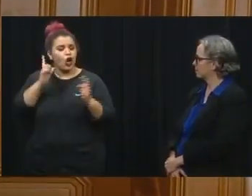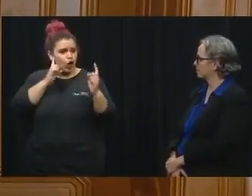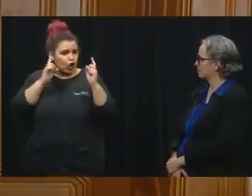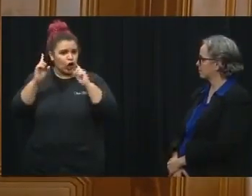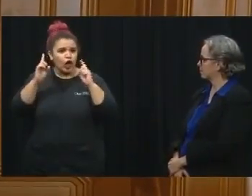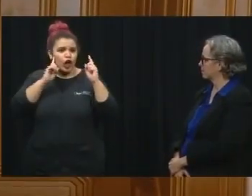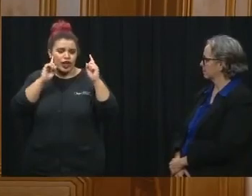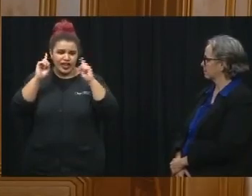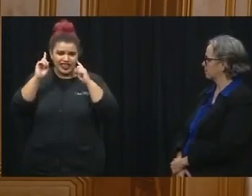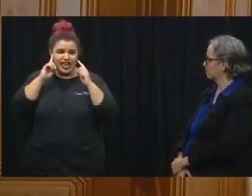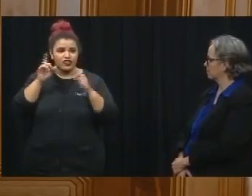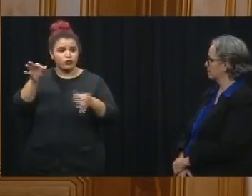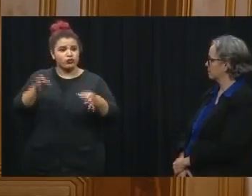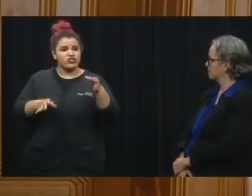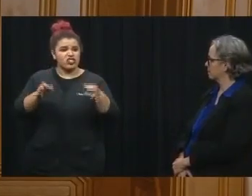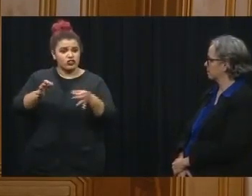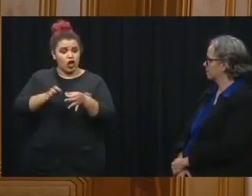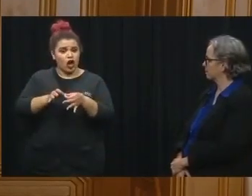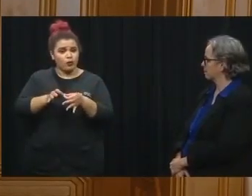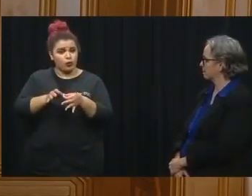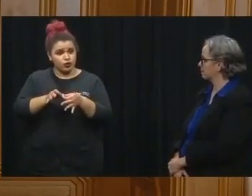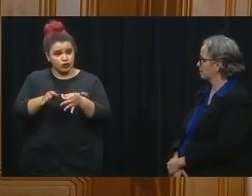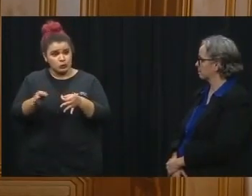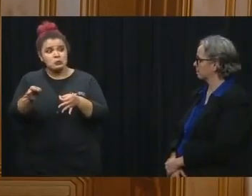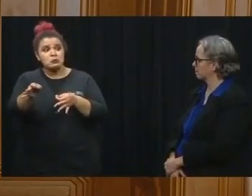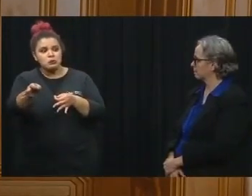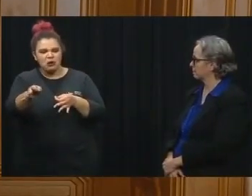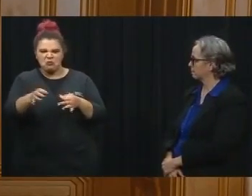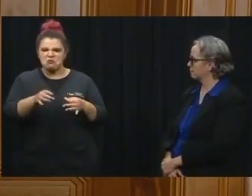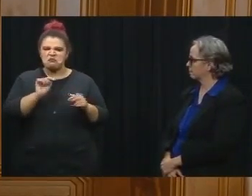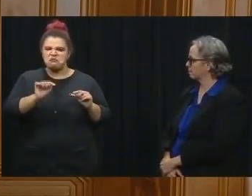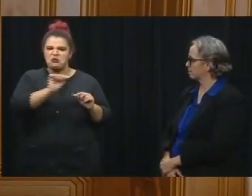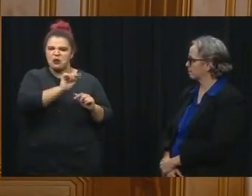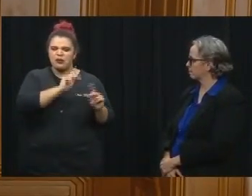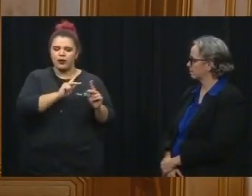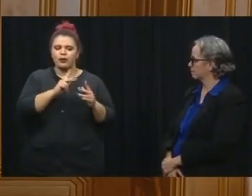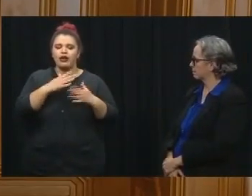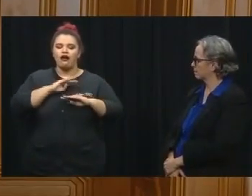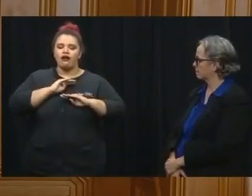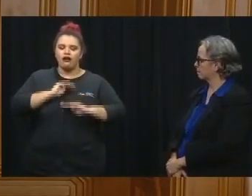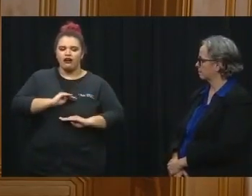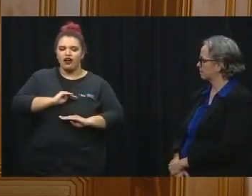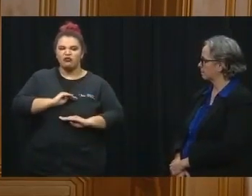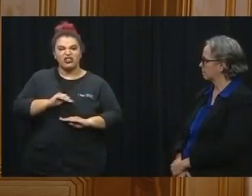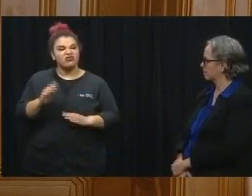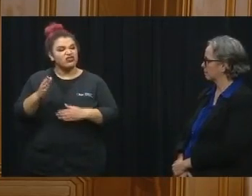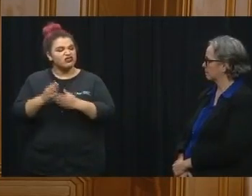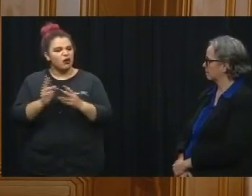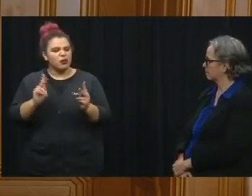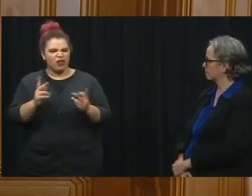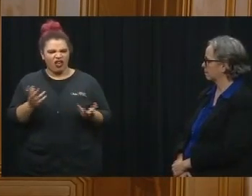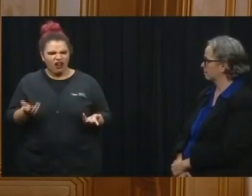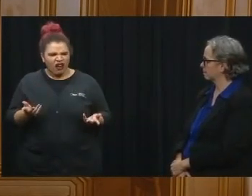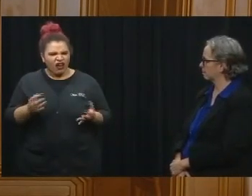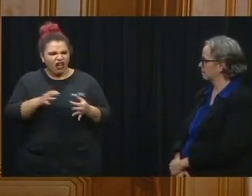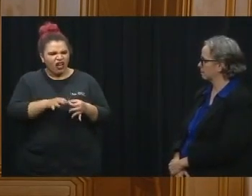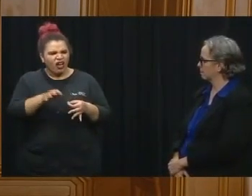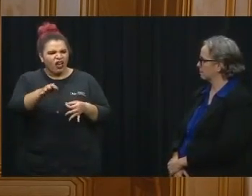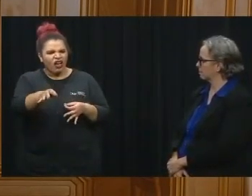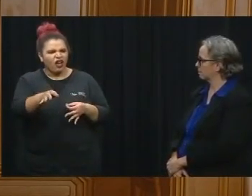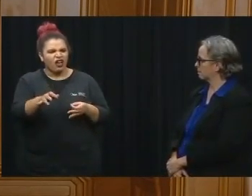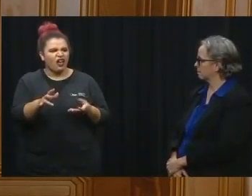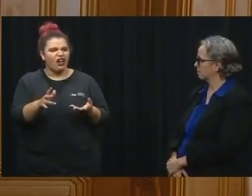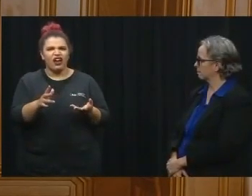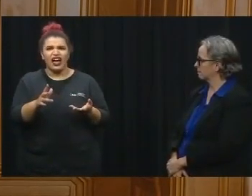well by a lot of people, but what do you say to those who see that as only sort of delaying the inevitable? If they're not getting a source of income right